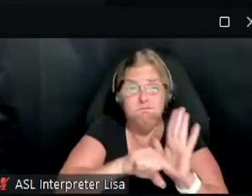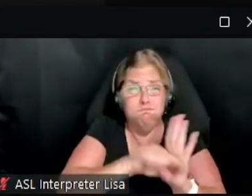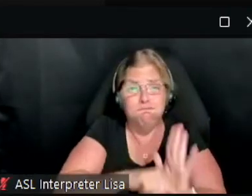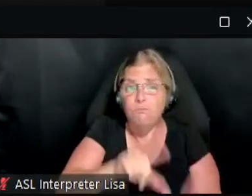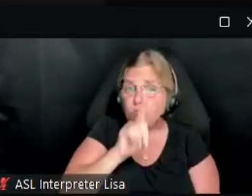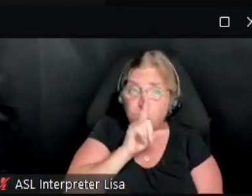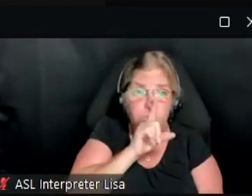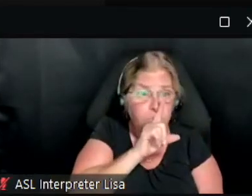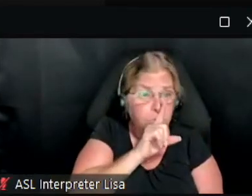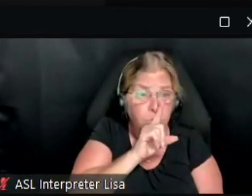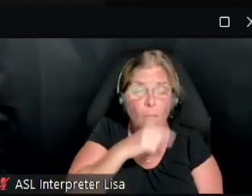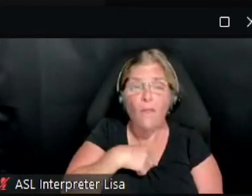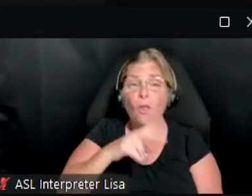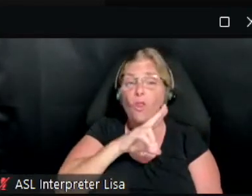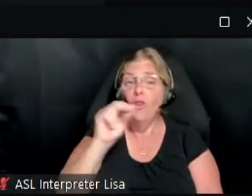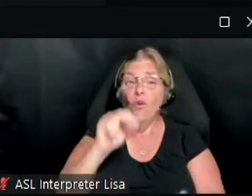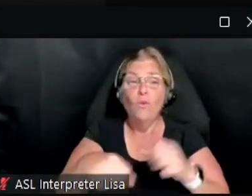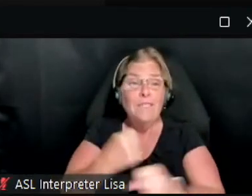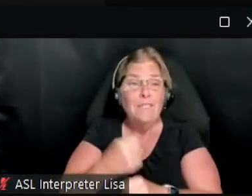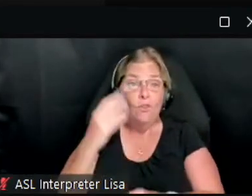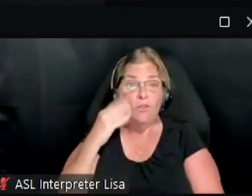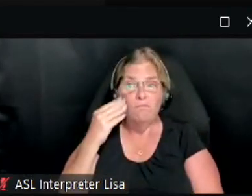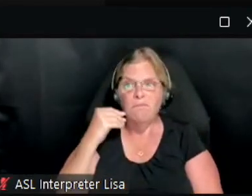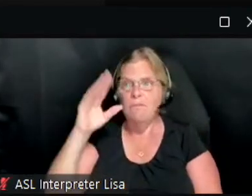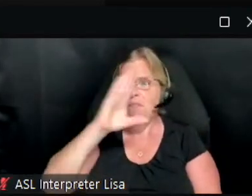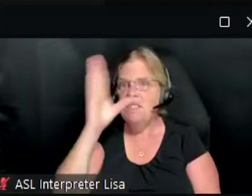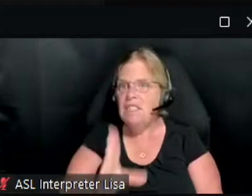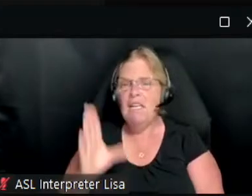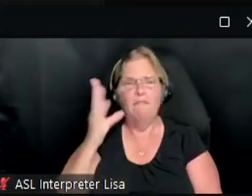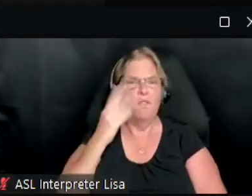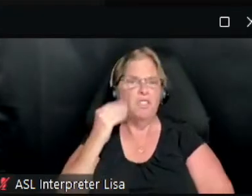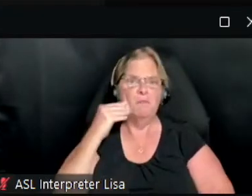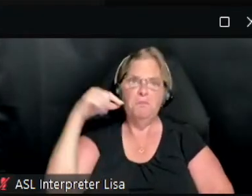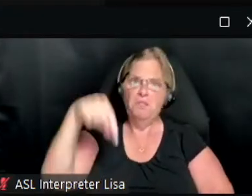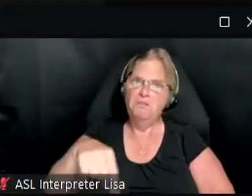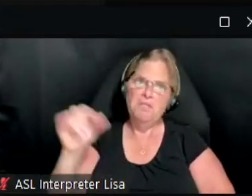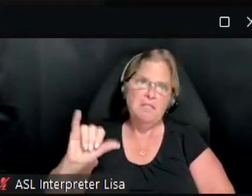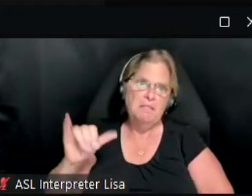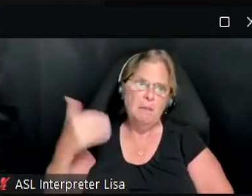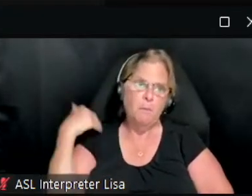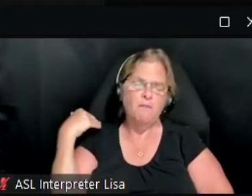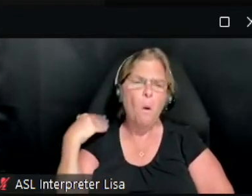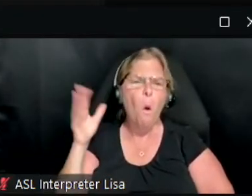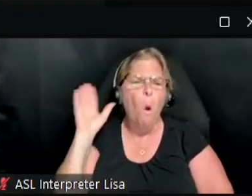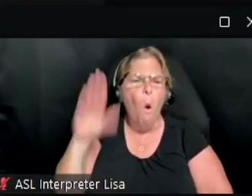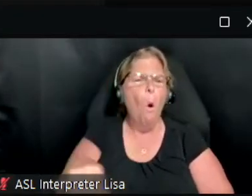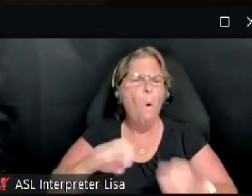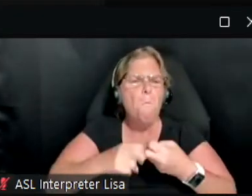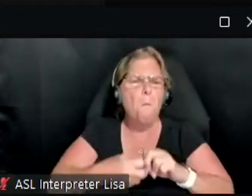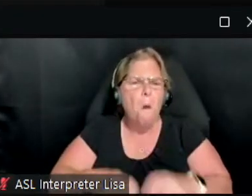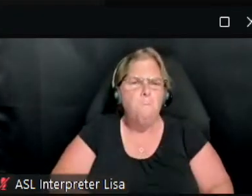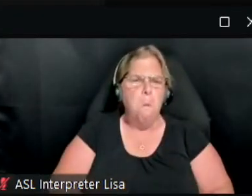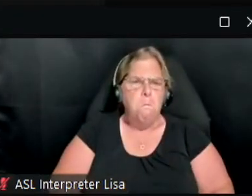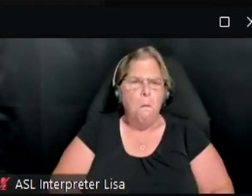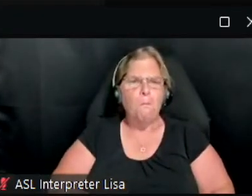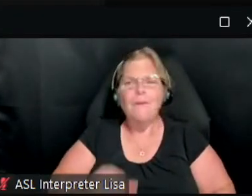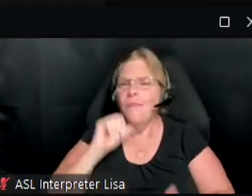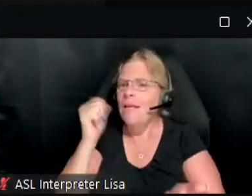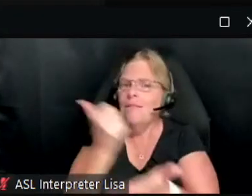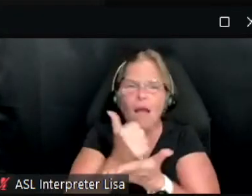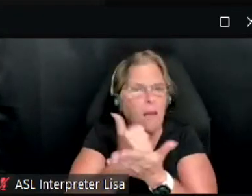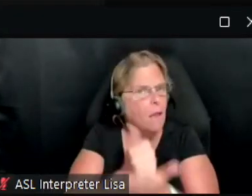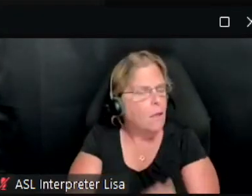in this and I've never seen it like it is now, but acting like the real problem isn't there doesn't help. So